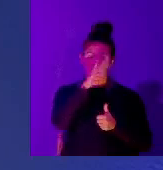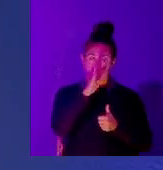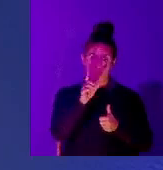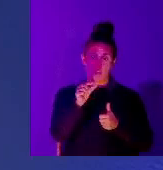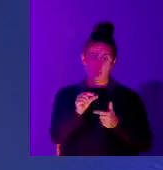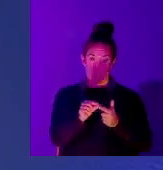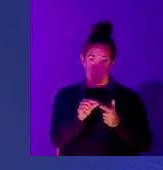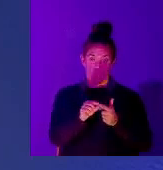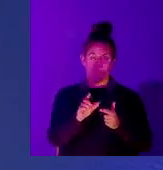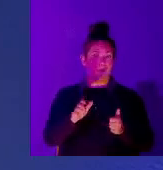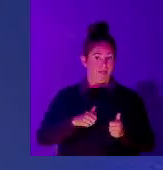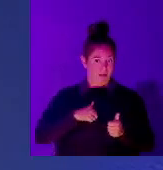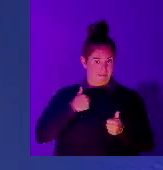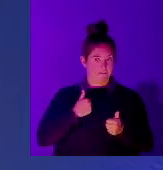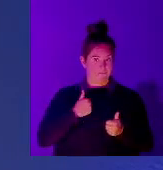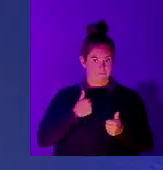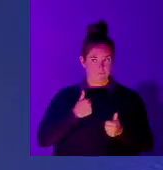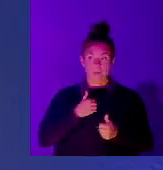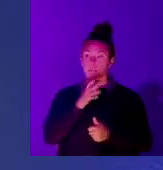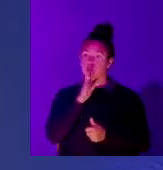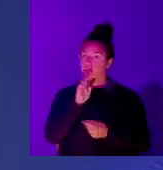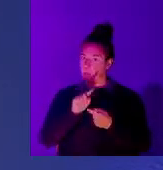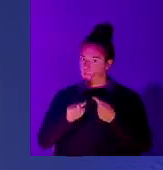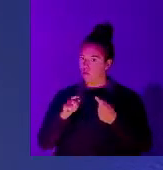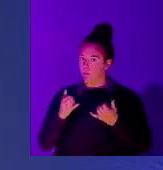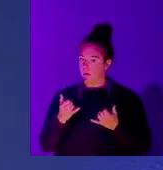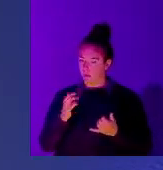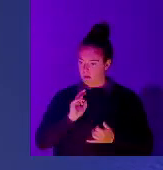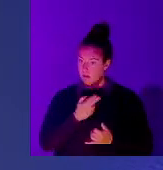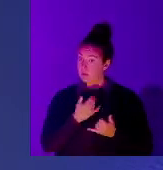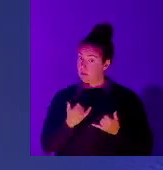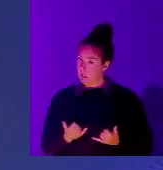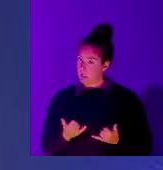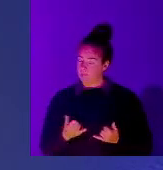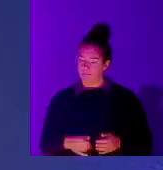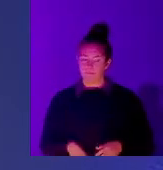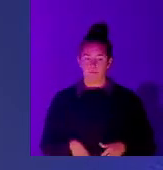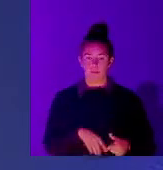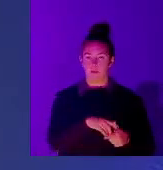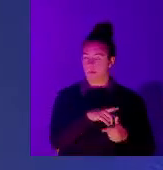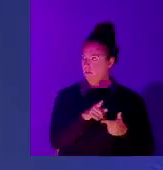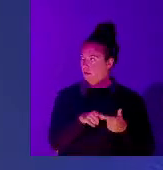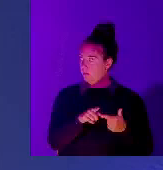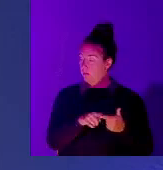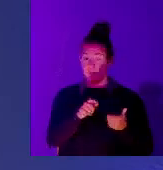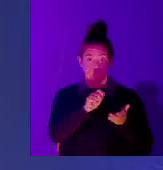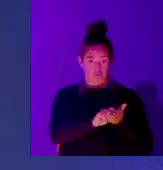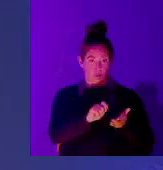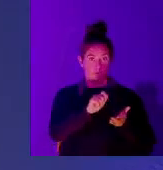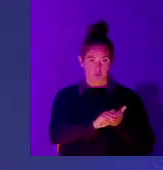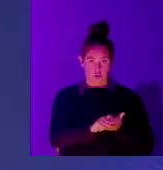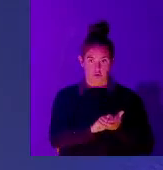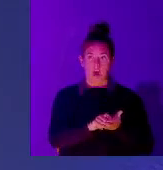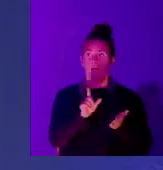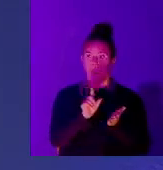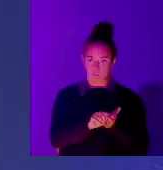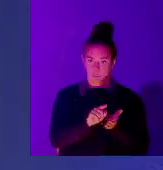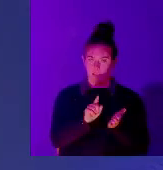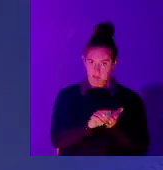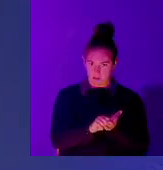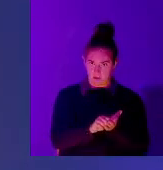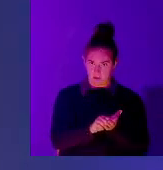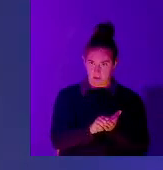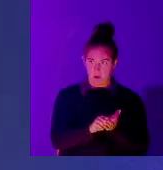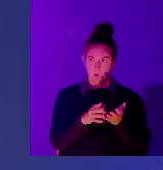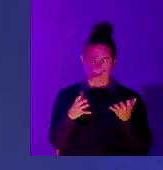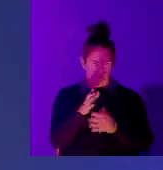us even today. The Scriptures are in print what Christ is